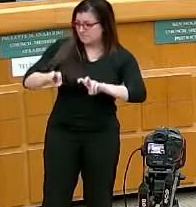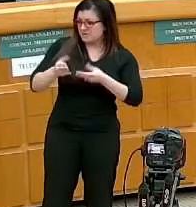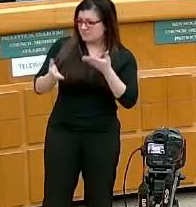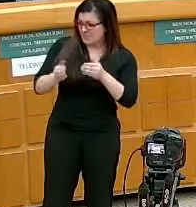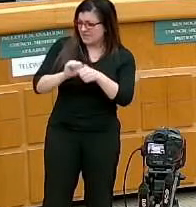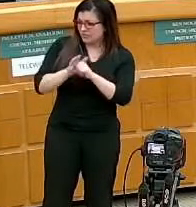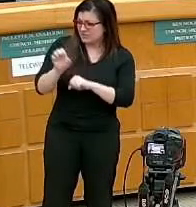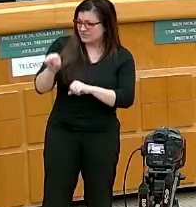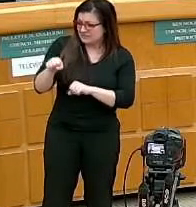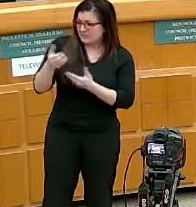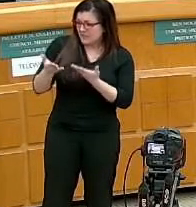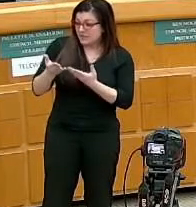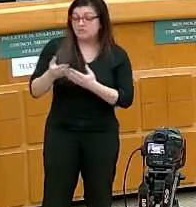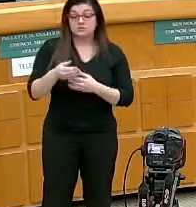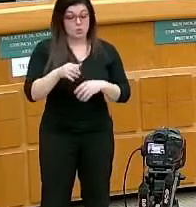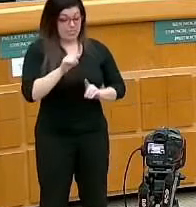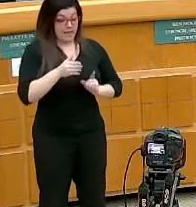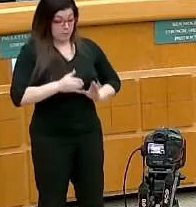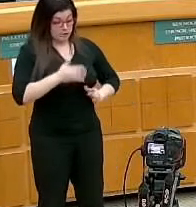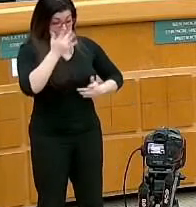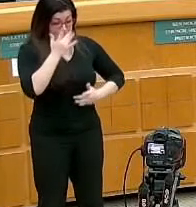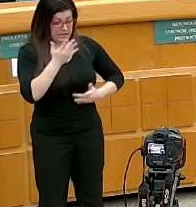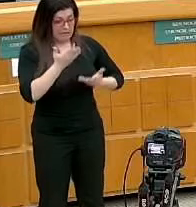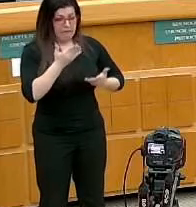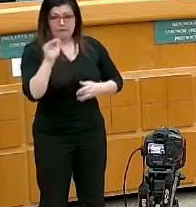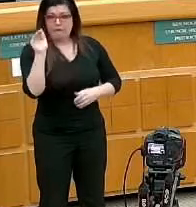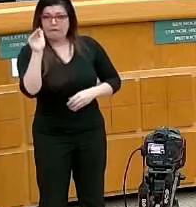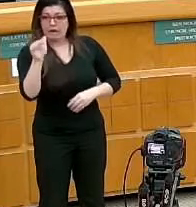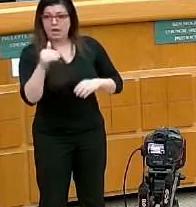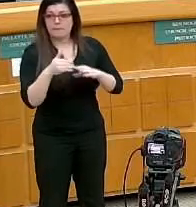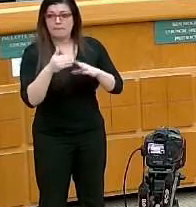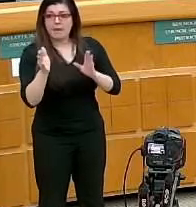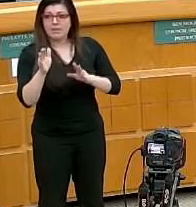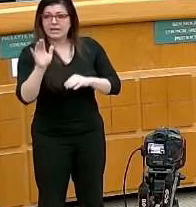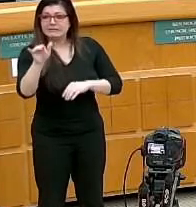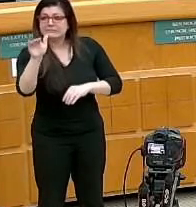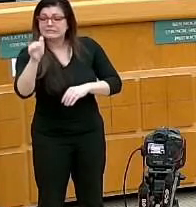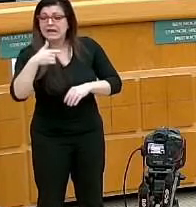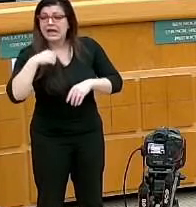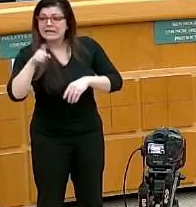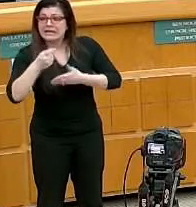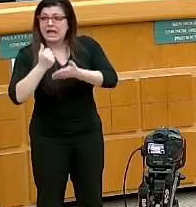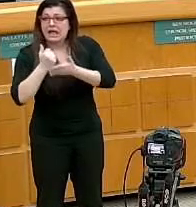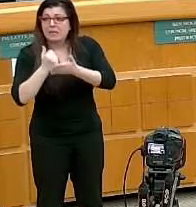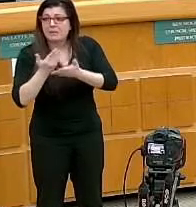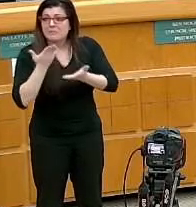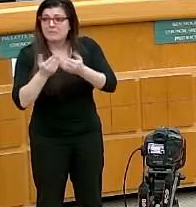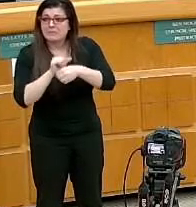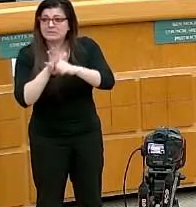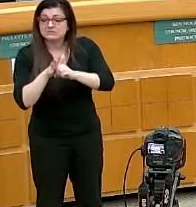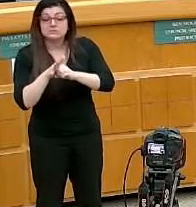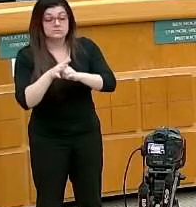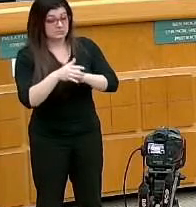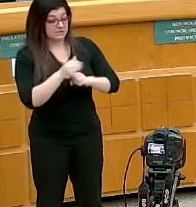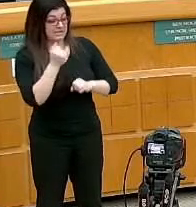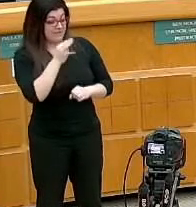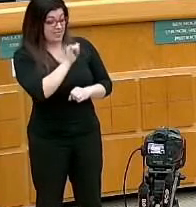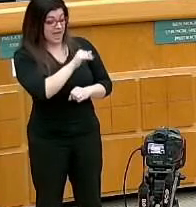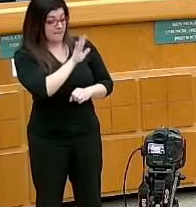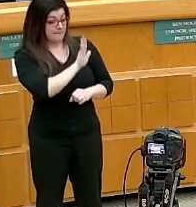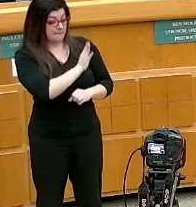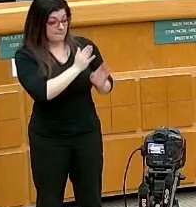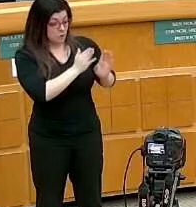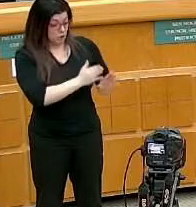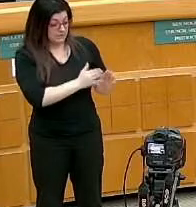and, they believe that their patient may need to get tested. What happens then? If they meet the criteria, then we schedule them for